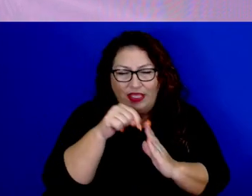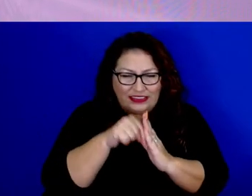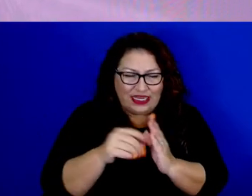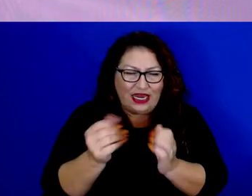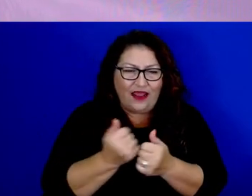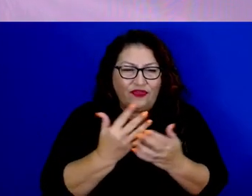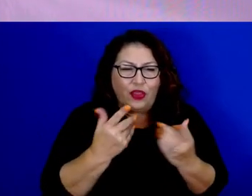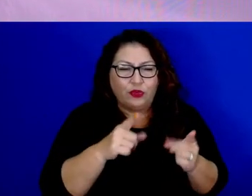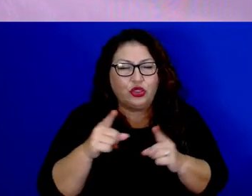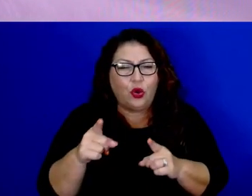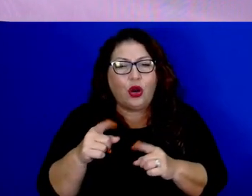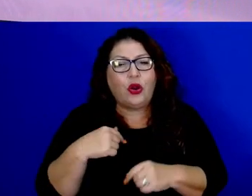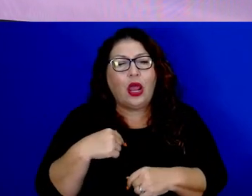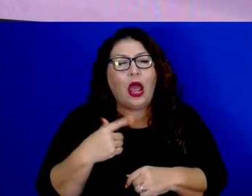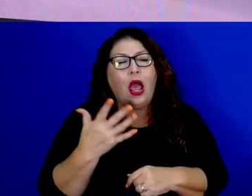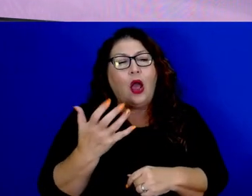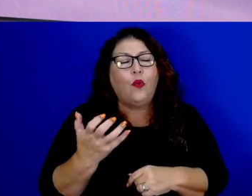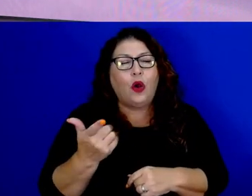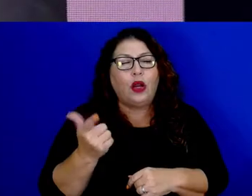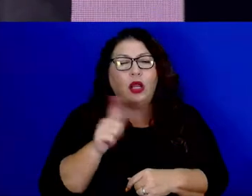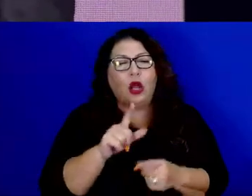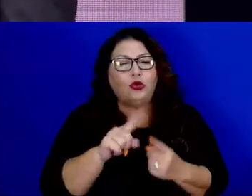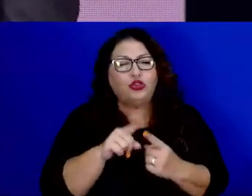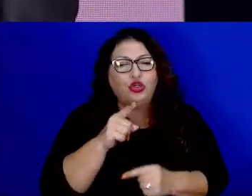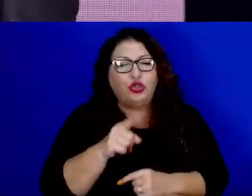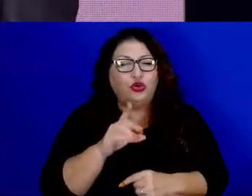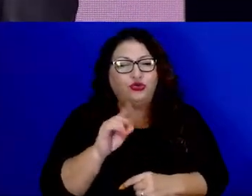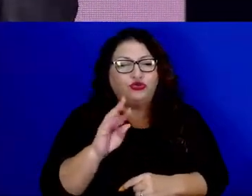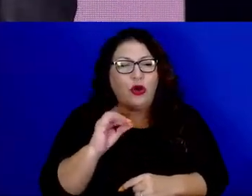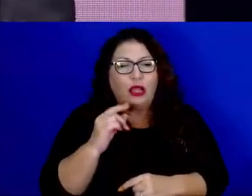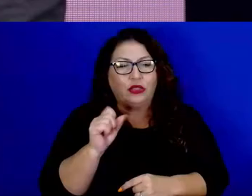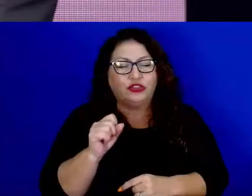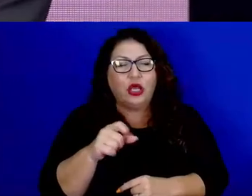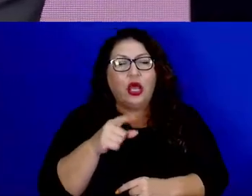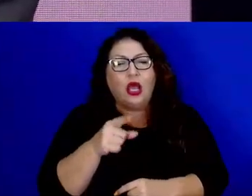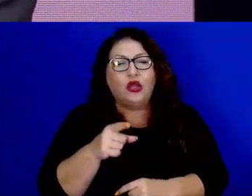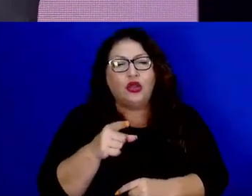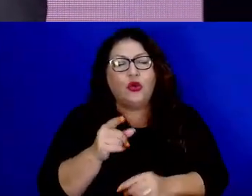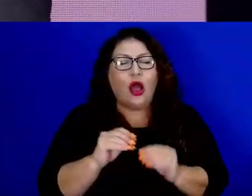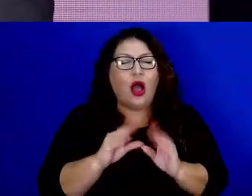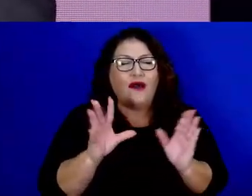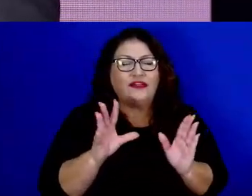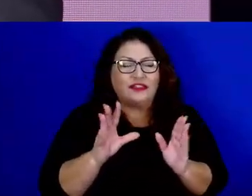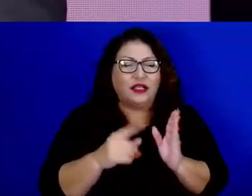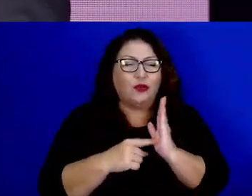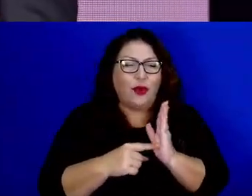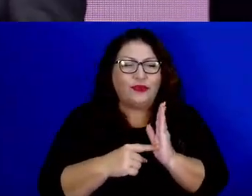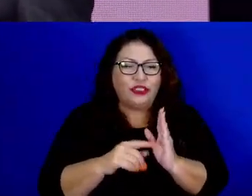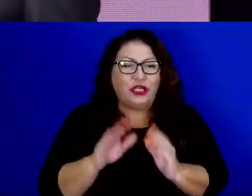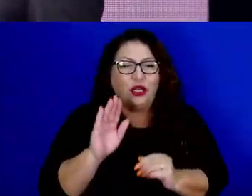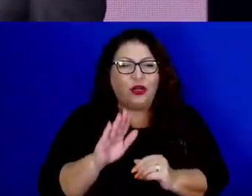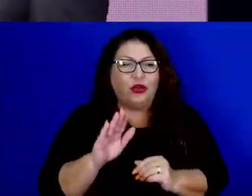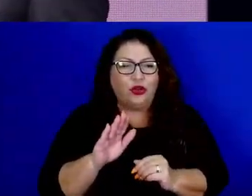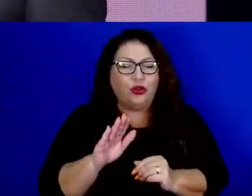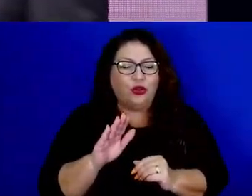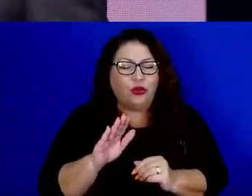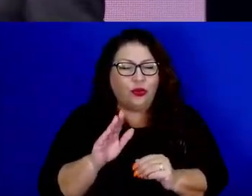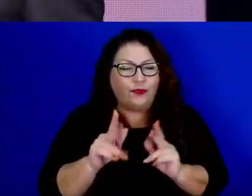turning to you, Dragos, obviously you represent your constituents in Romania, but obviously